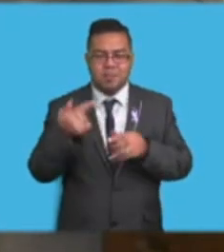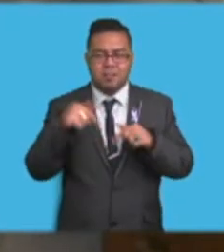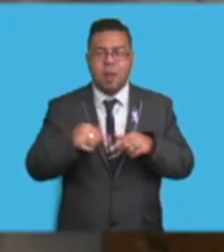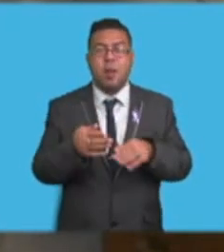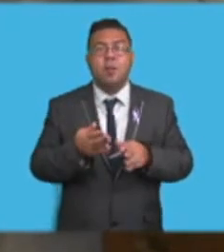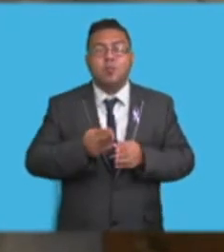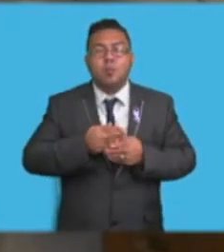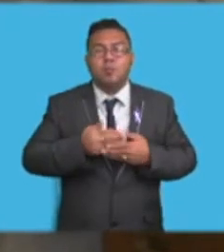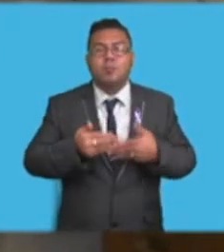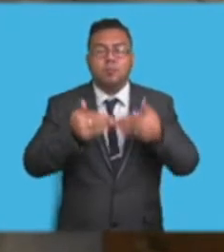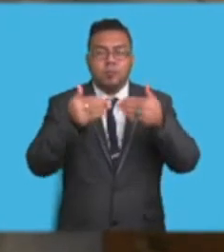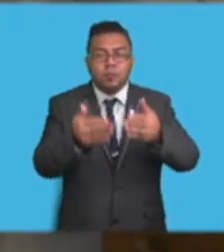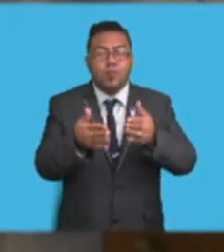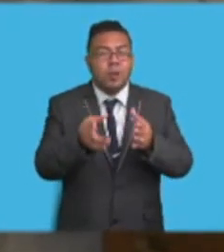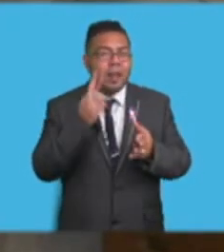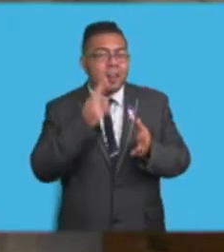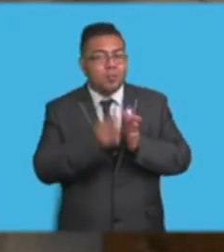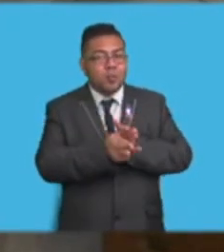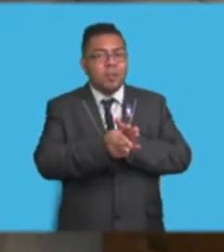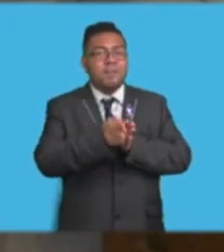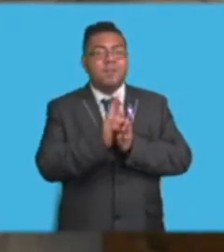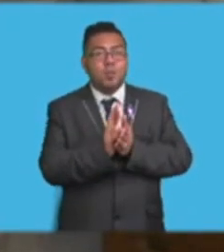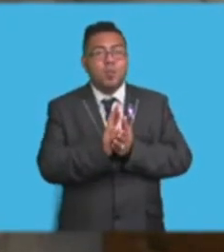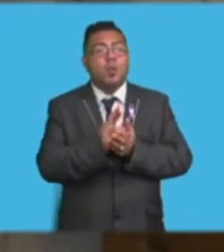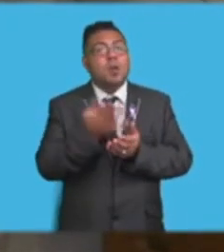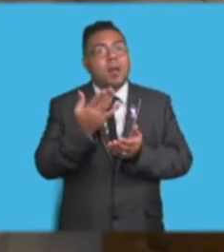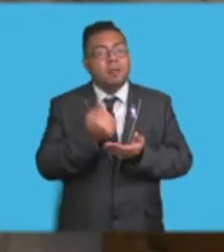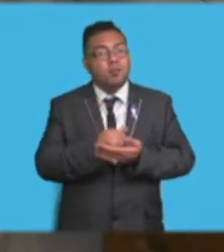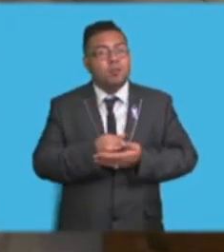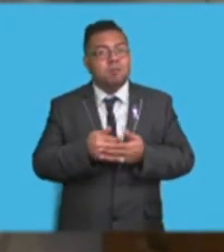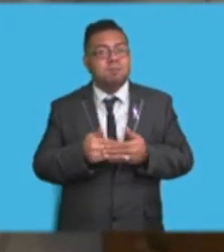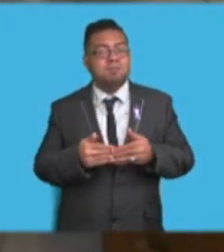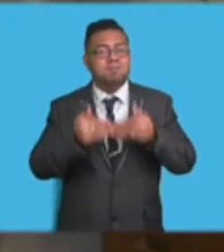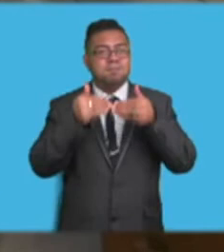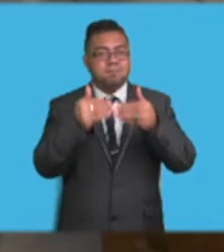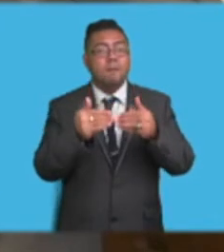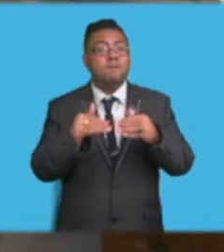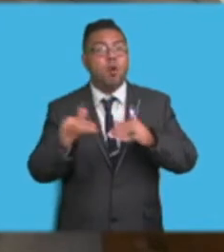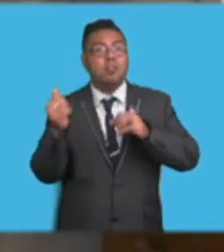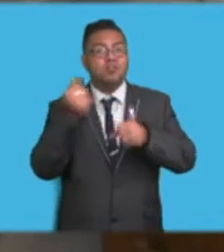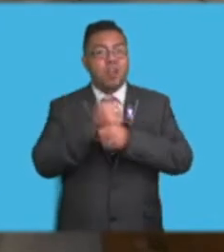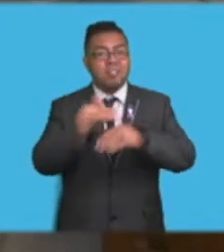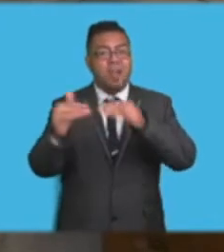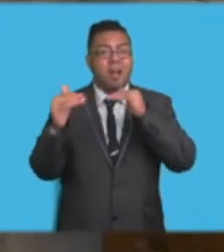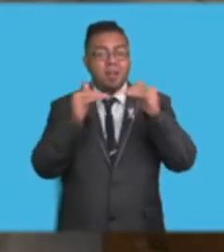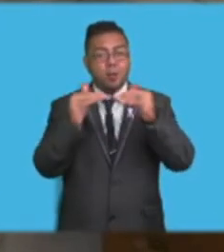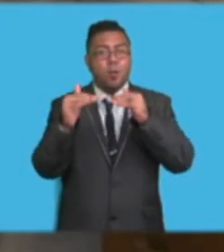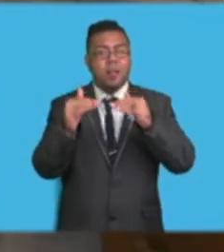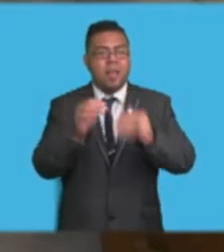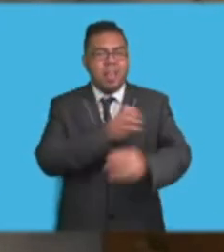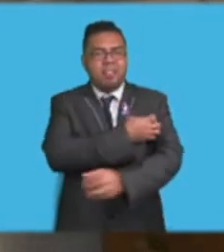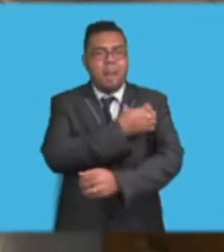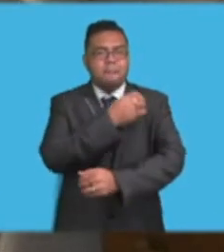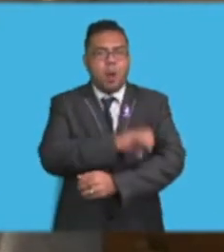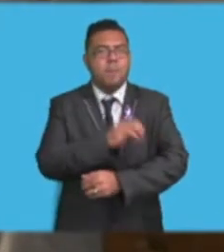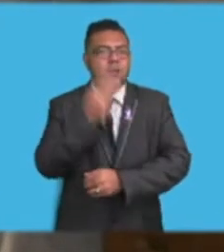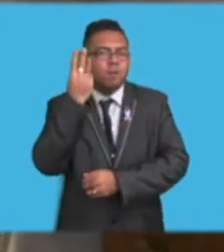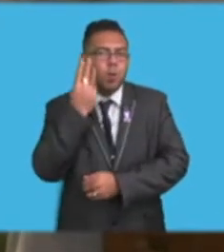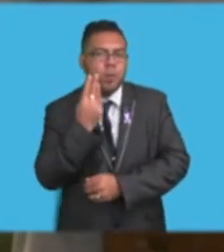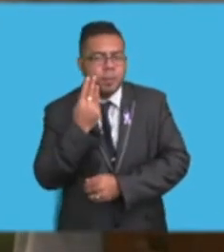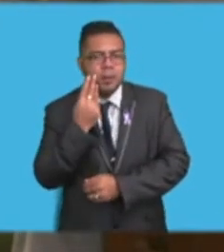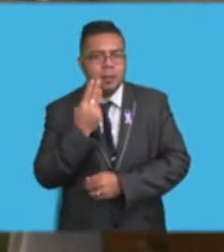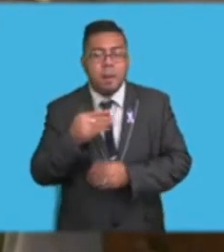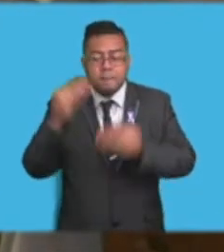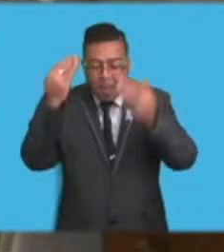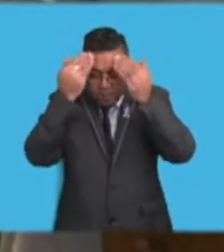that identified opportunities for further boosting our national aim for gender equality and the empowerment of women. Madam